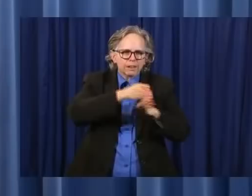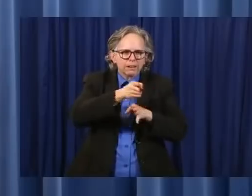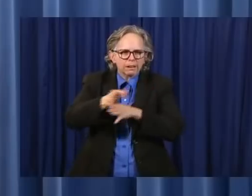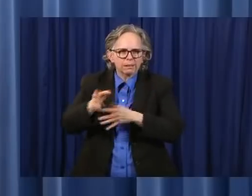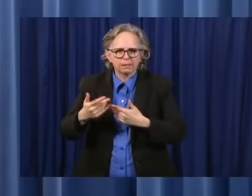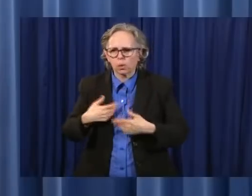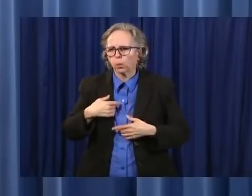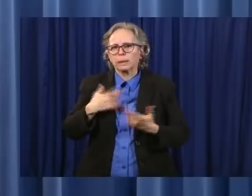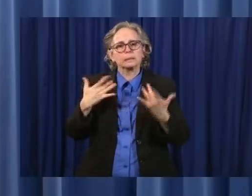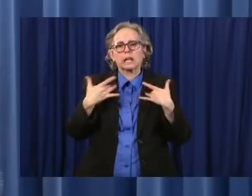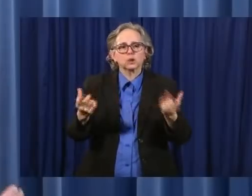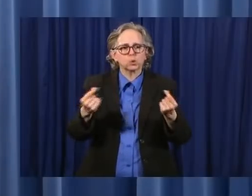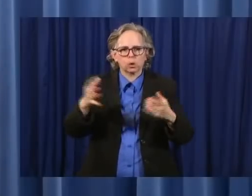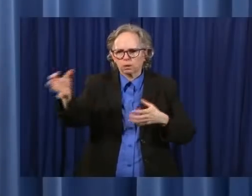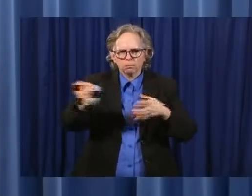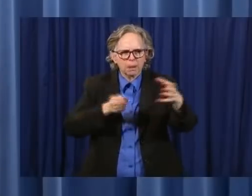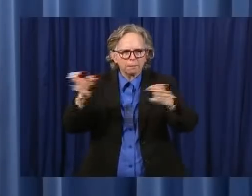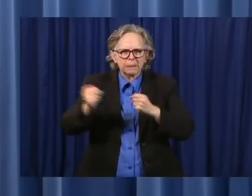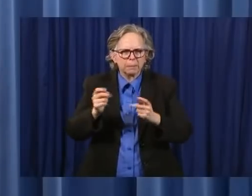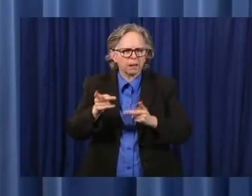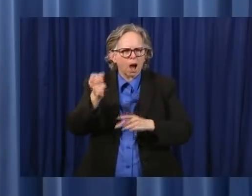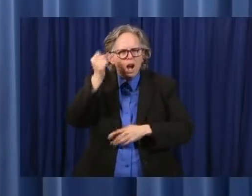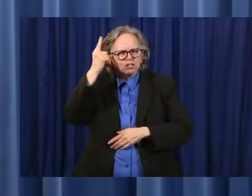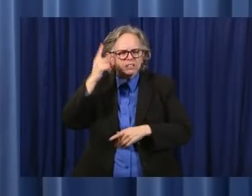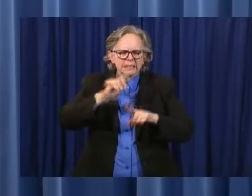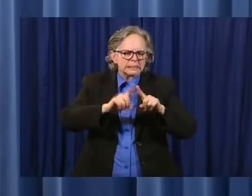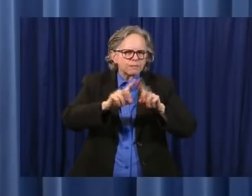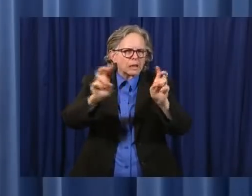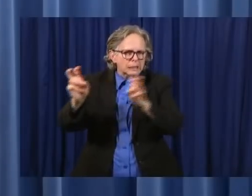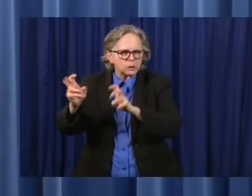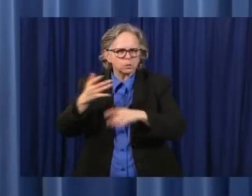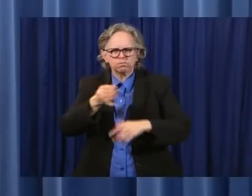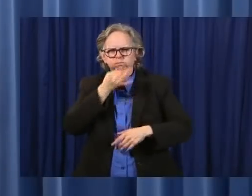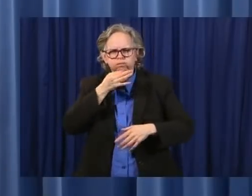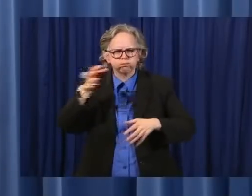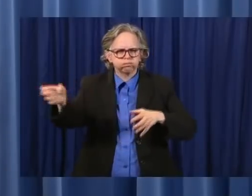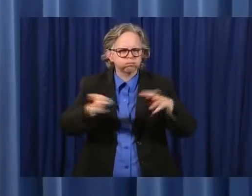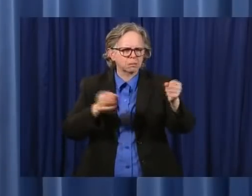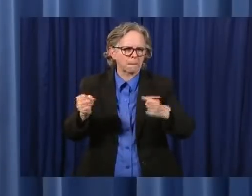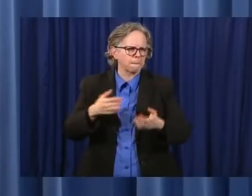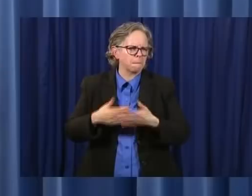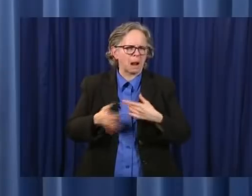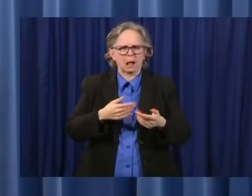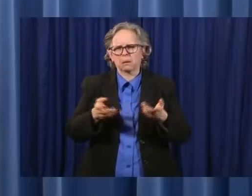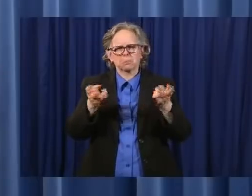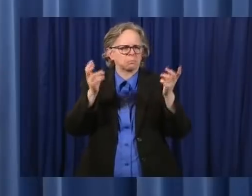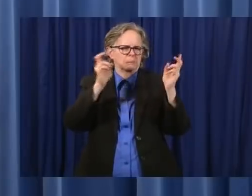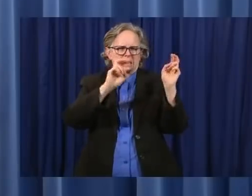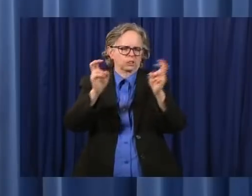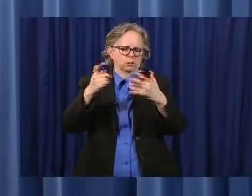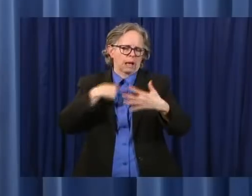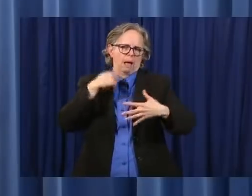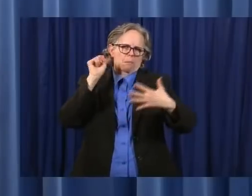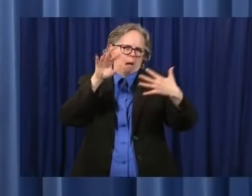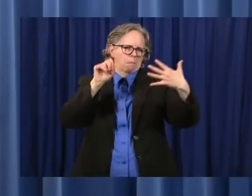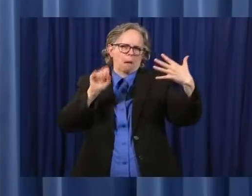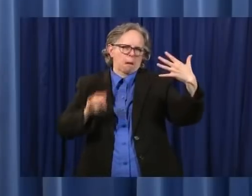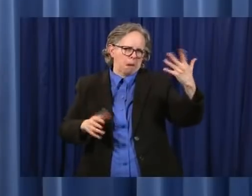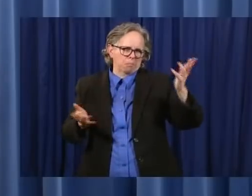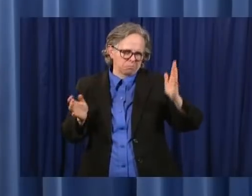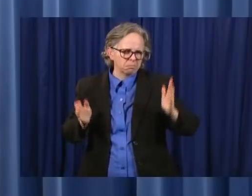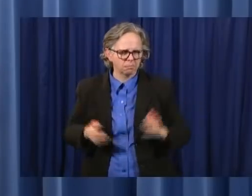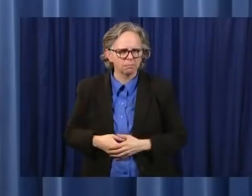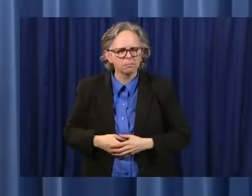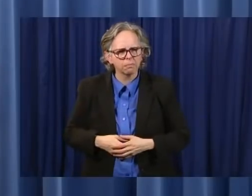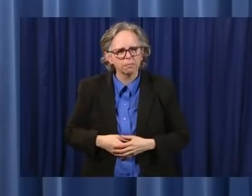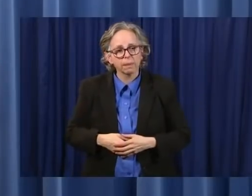understand whatever the issue is. I've done it in foster care. I've done it in a number of different things. We put a